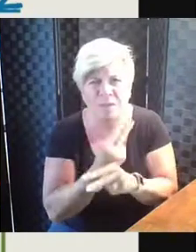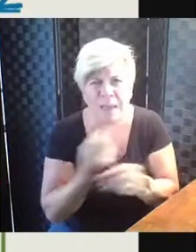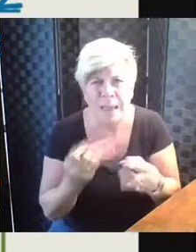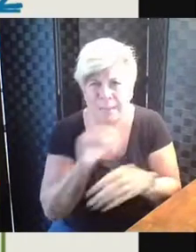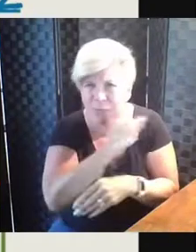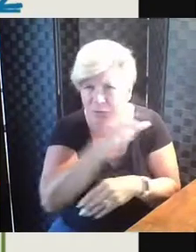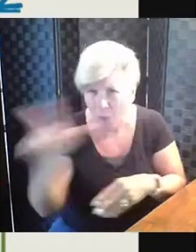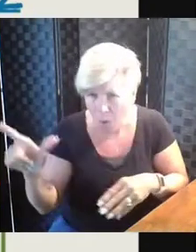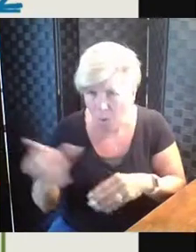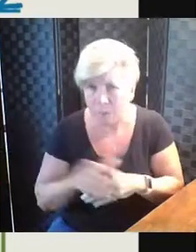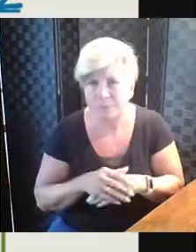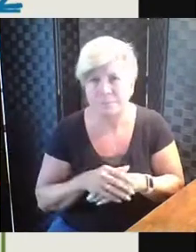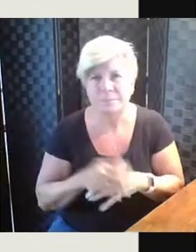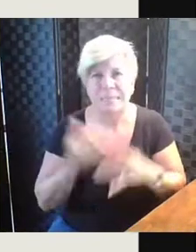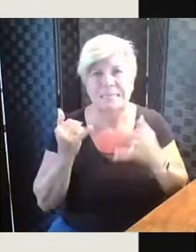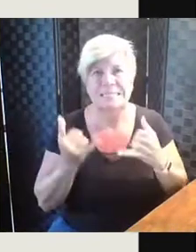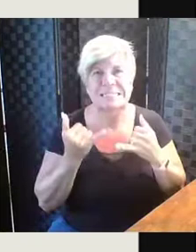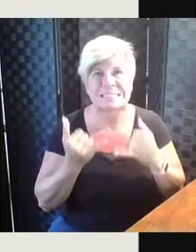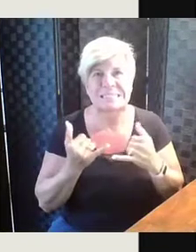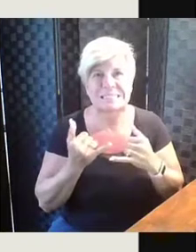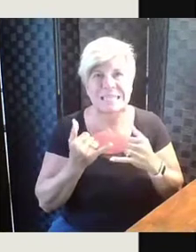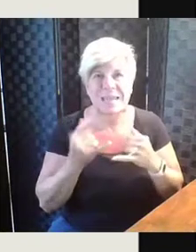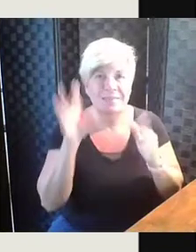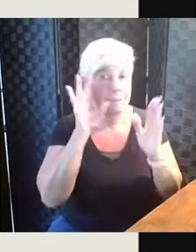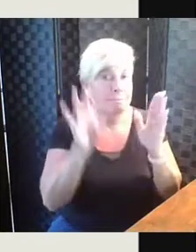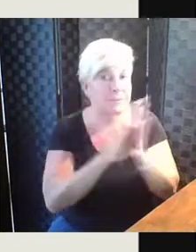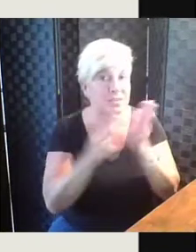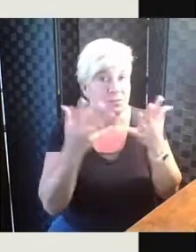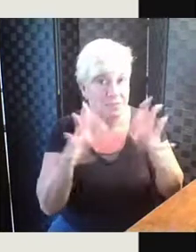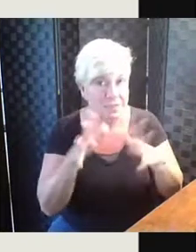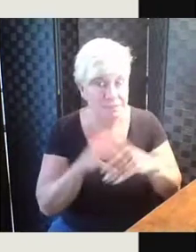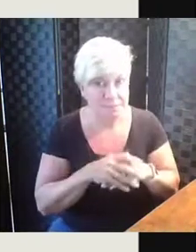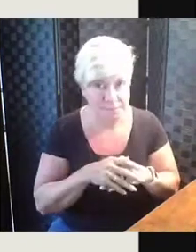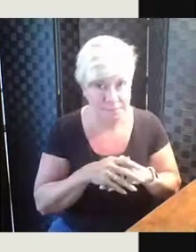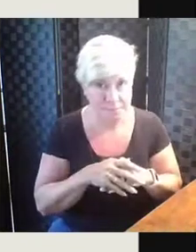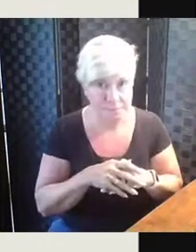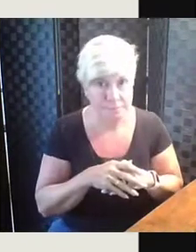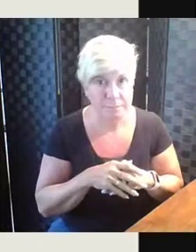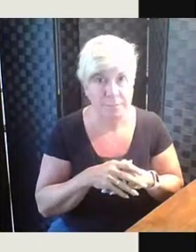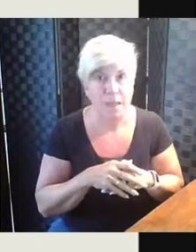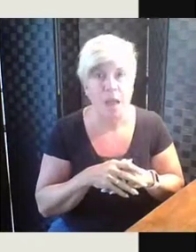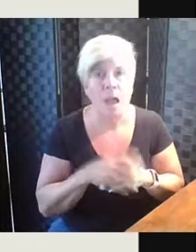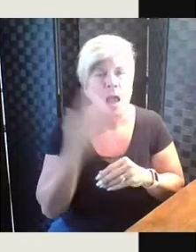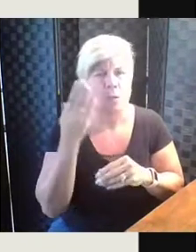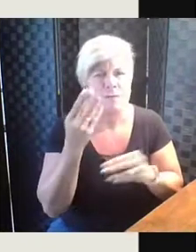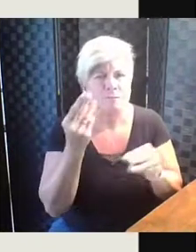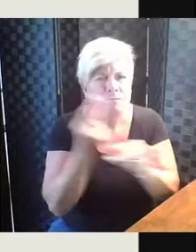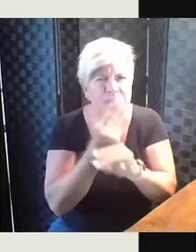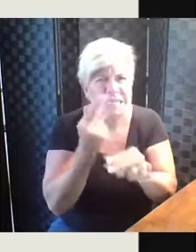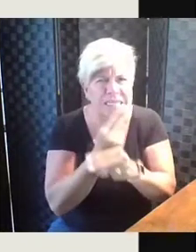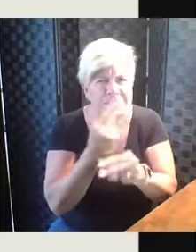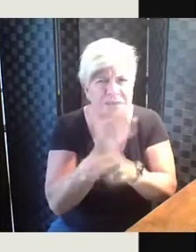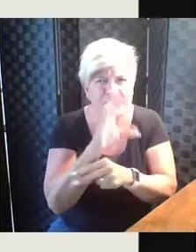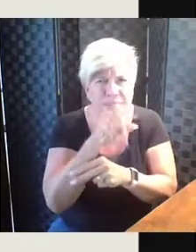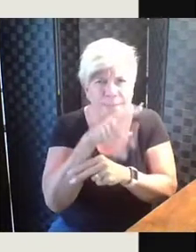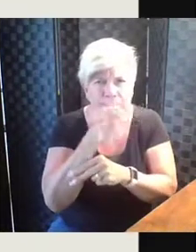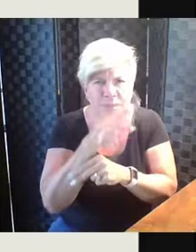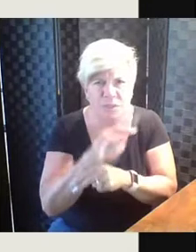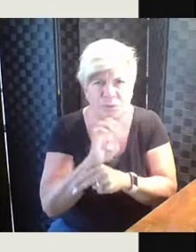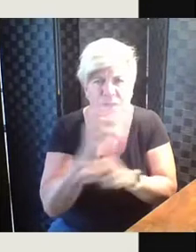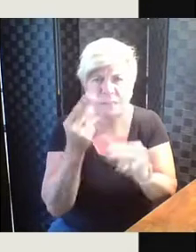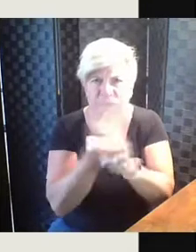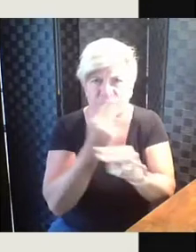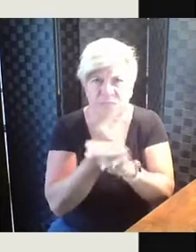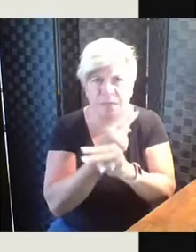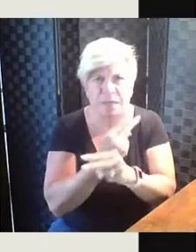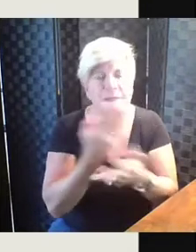out. Now that the model is complete, I'm going to compute my answer. Now,